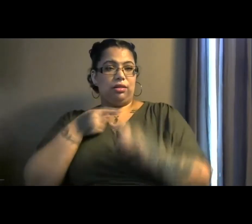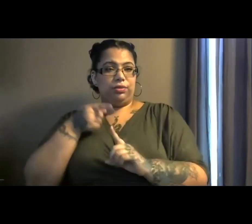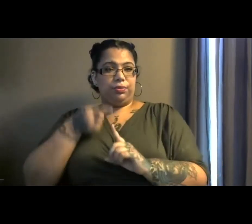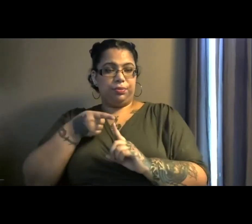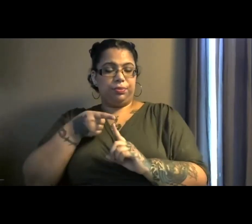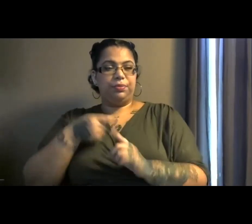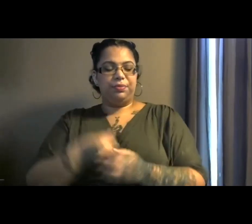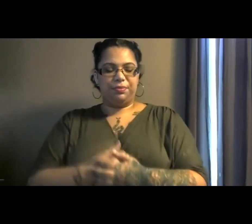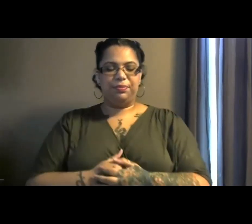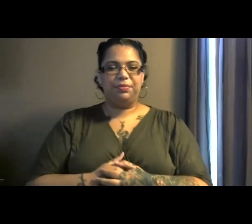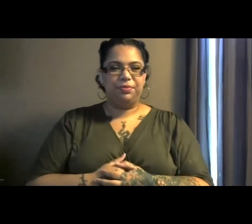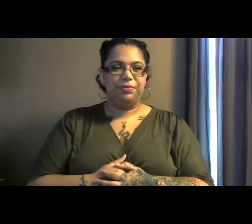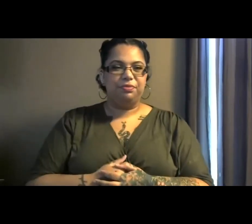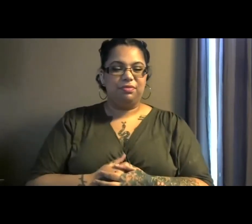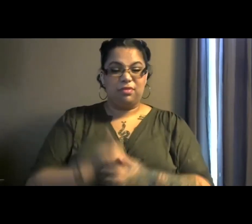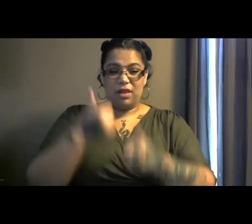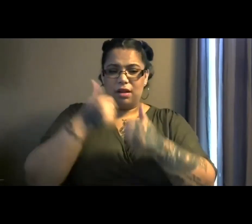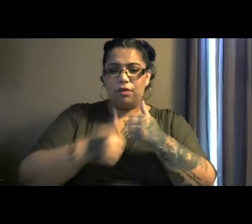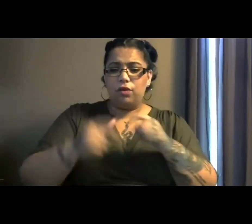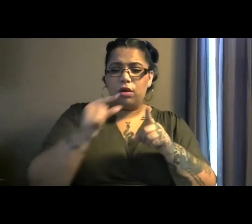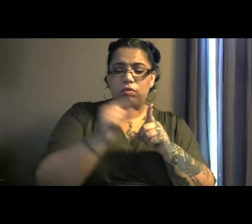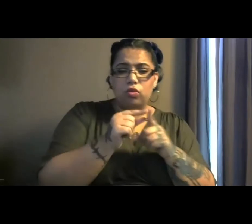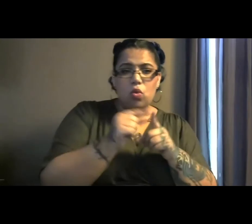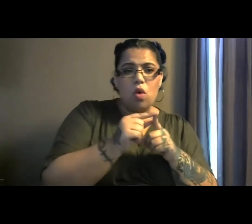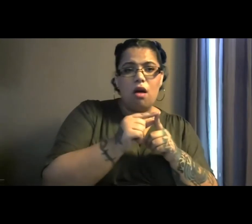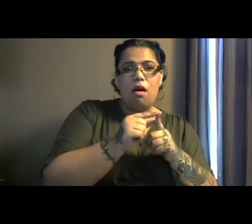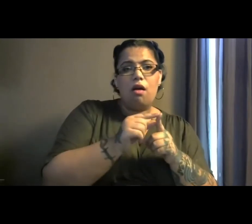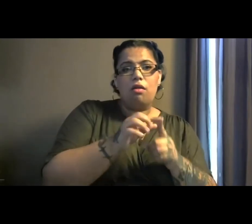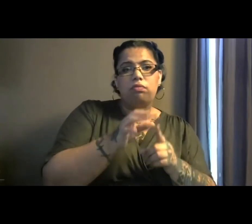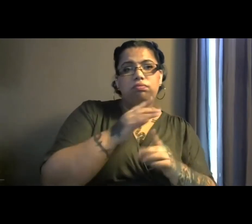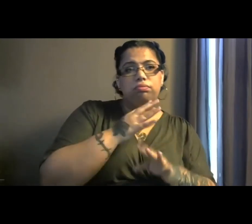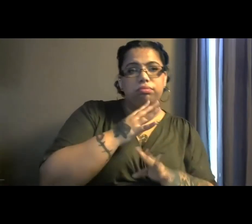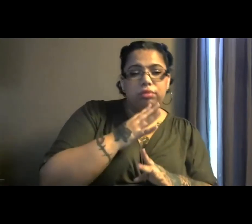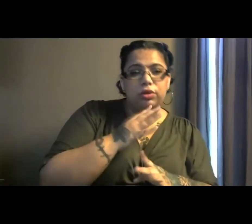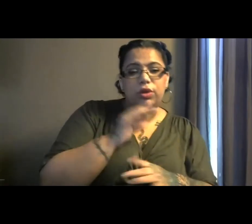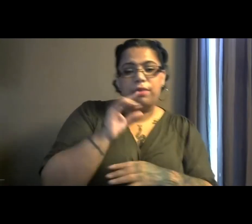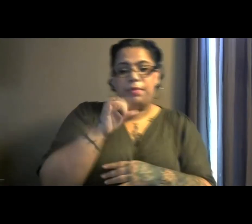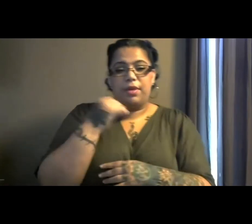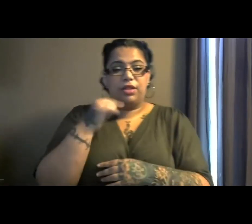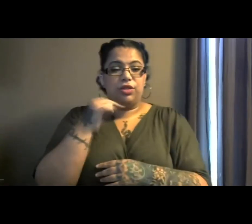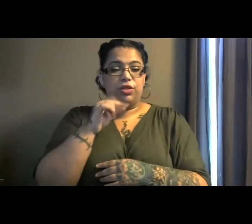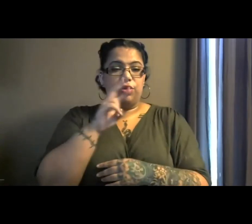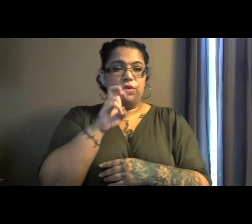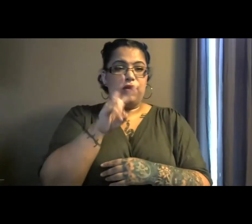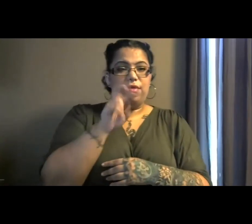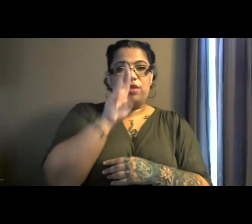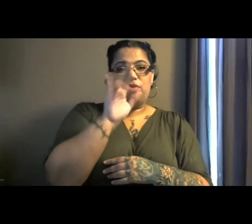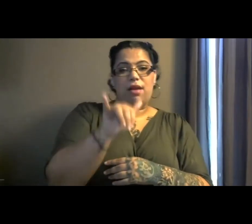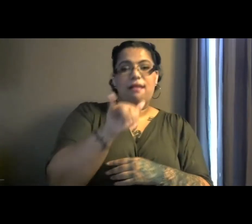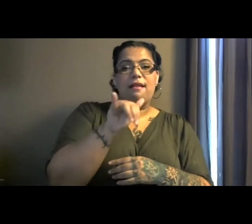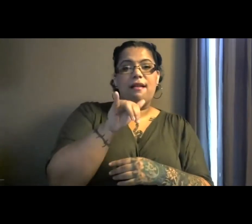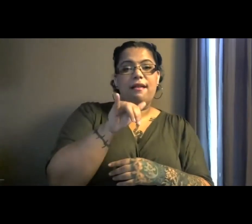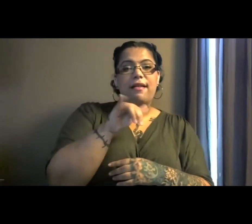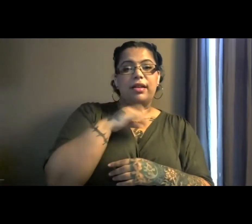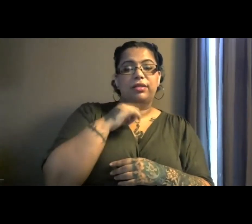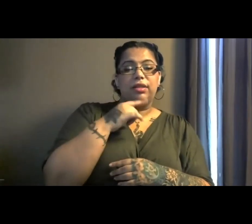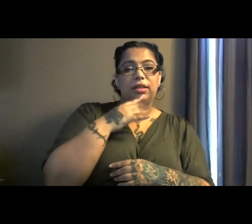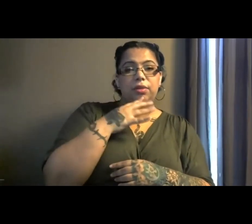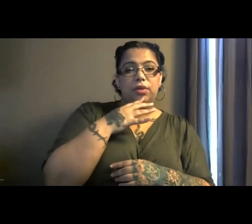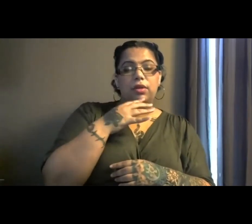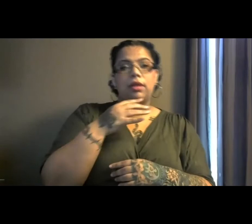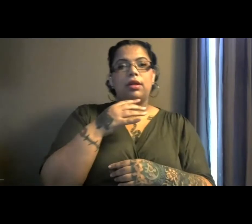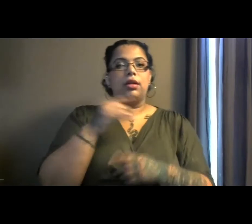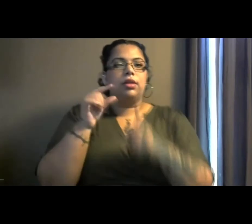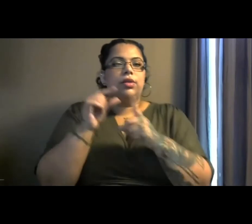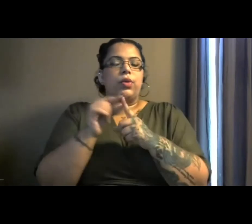every word that is spoken by our minister, Reverend Raymont, is a word spoken from